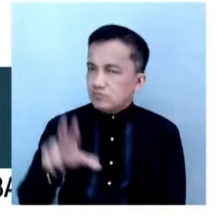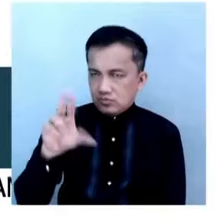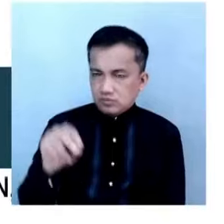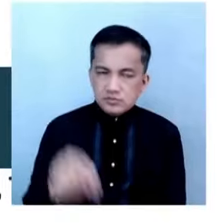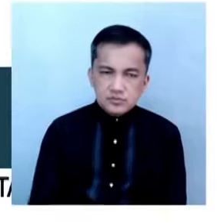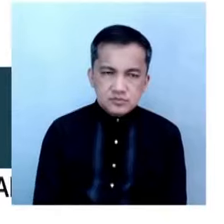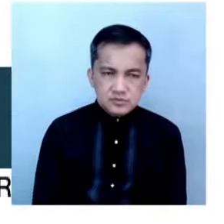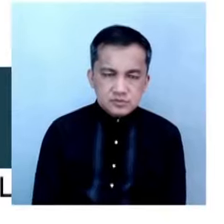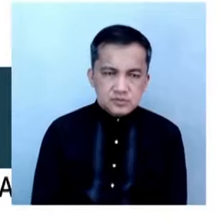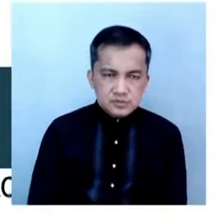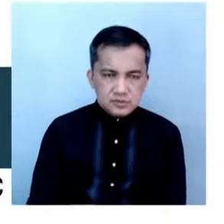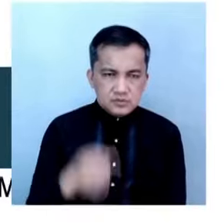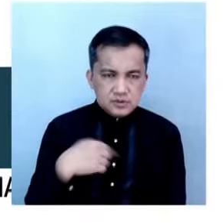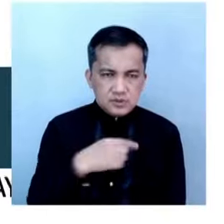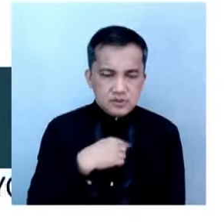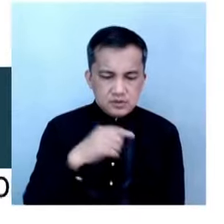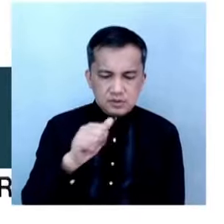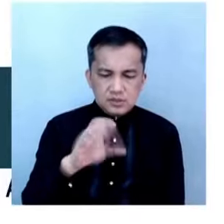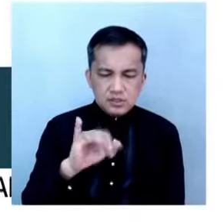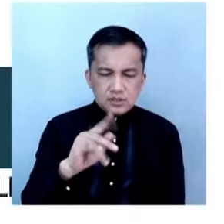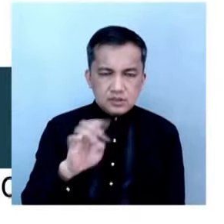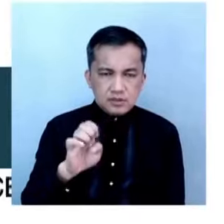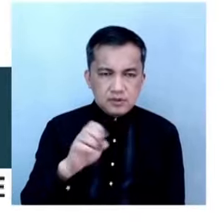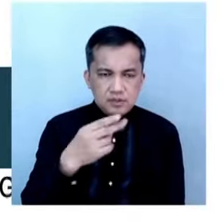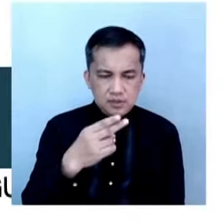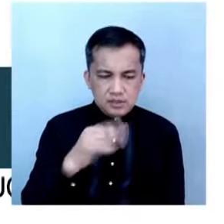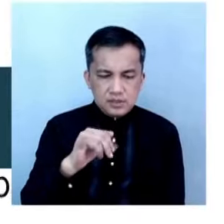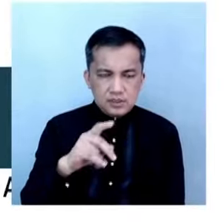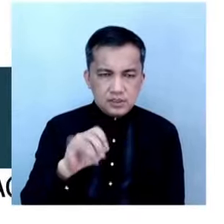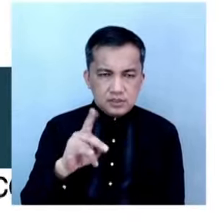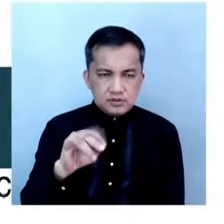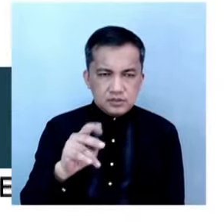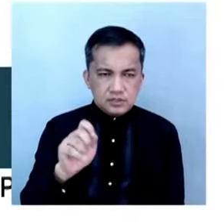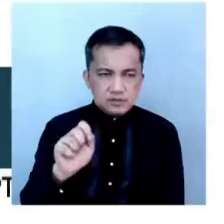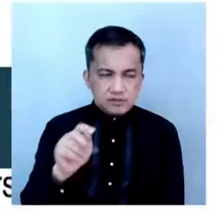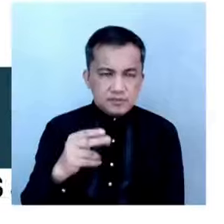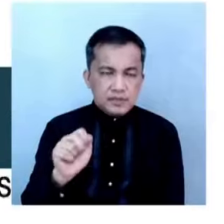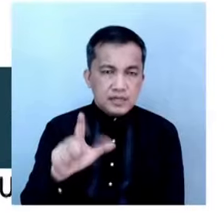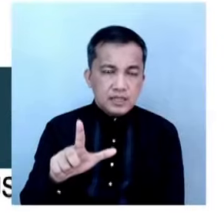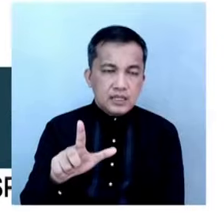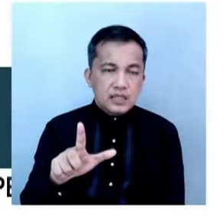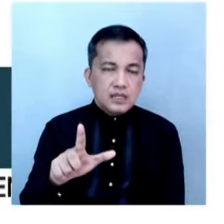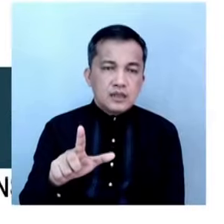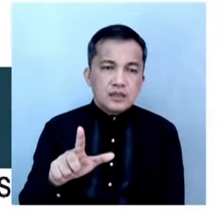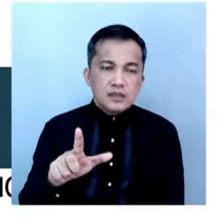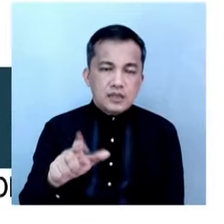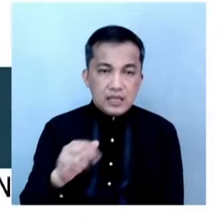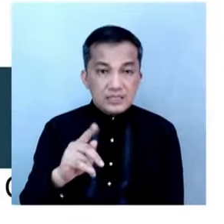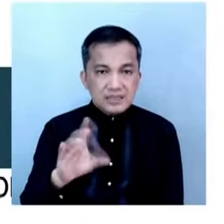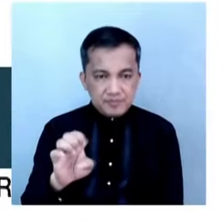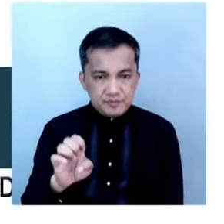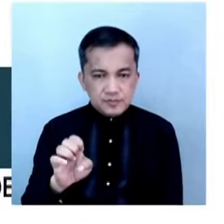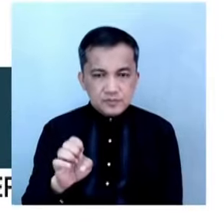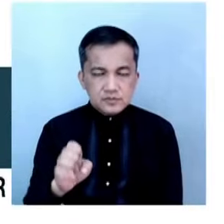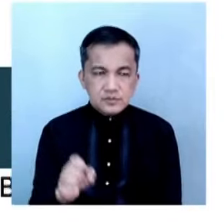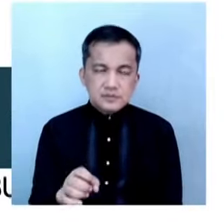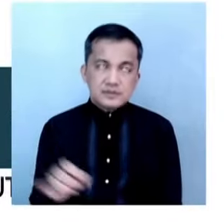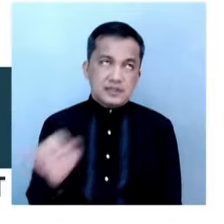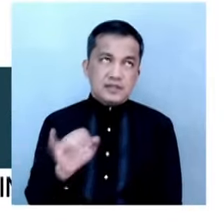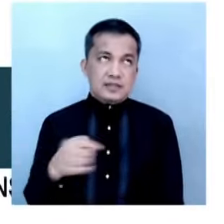active po yung tinatawag nating hydrothermal system ng Canlaon volcano. Uh-huh. So, but definitely po, like I said,